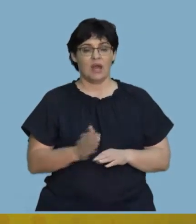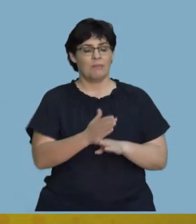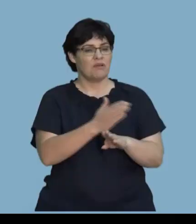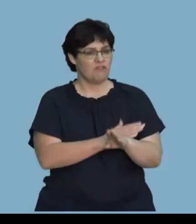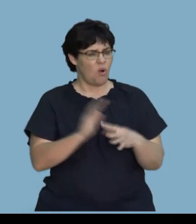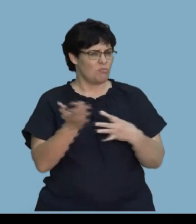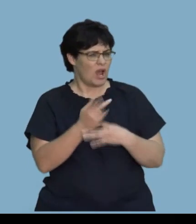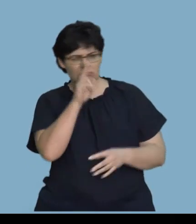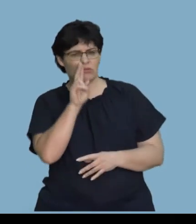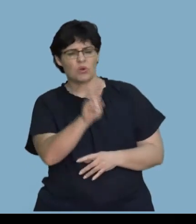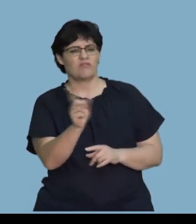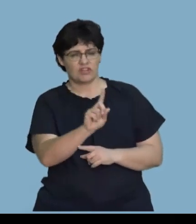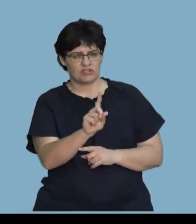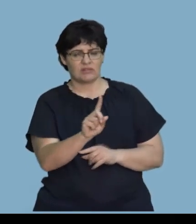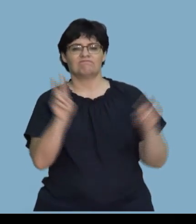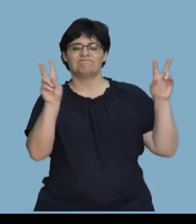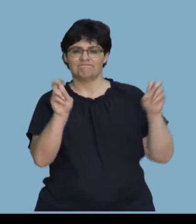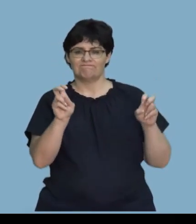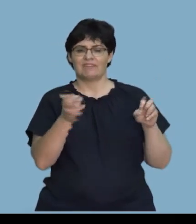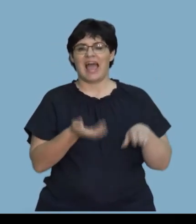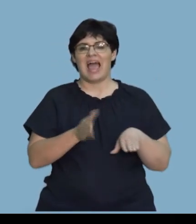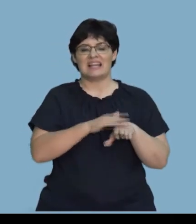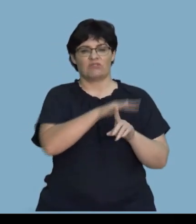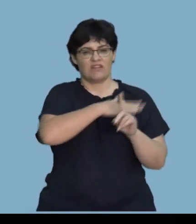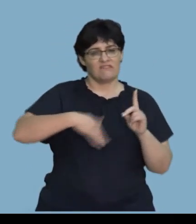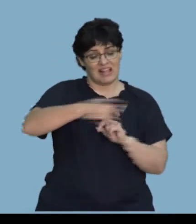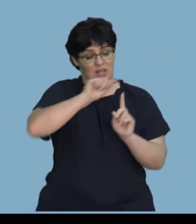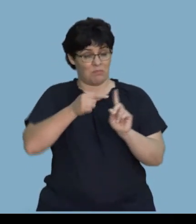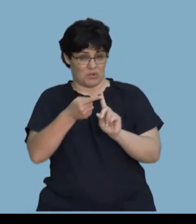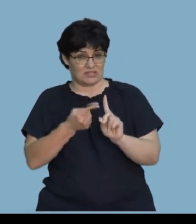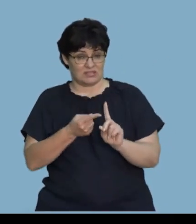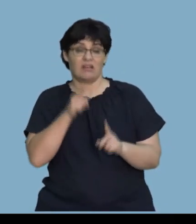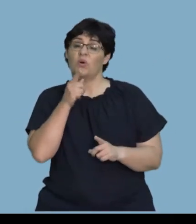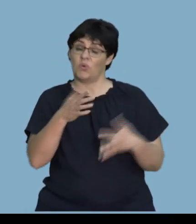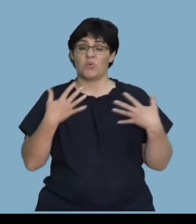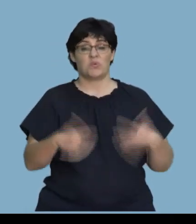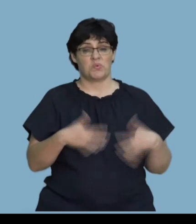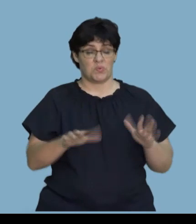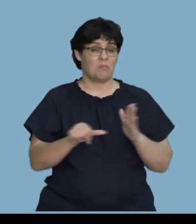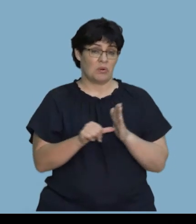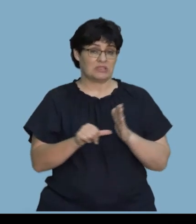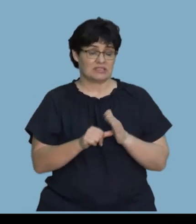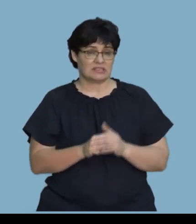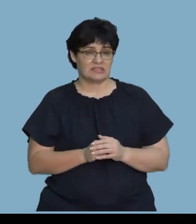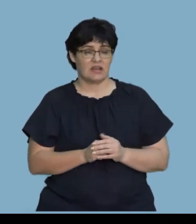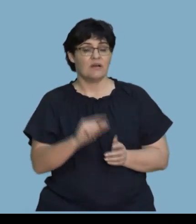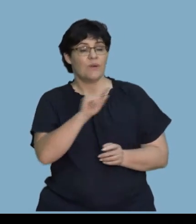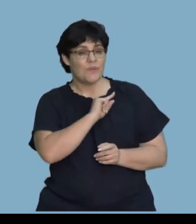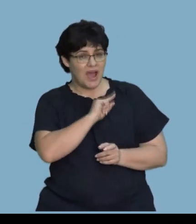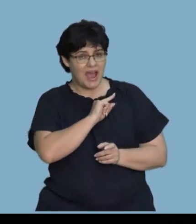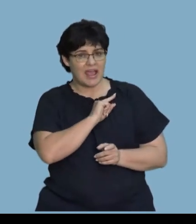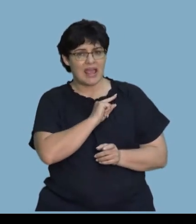we had already looked at the definition of electric field at a point, which is something very, very important, because it